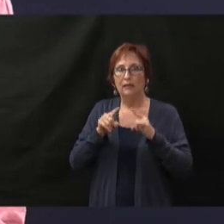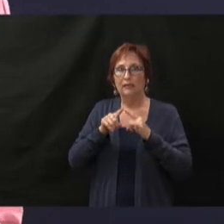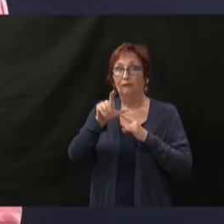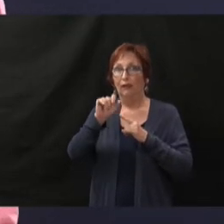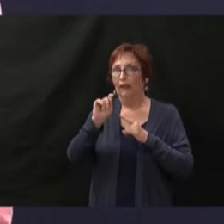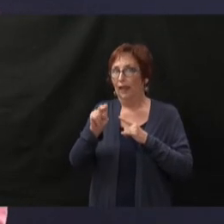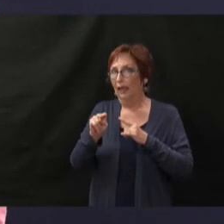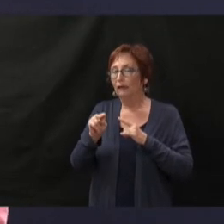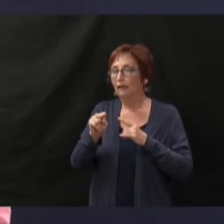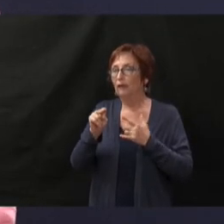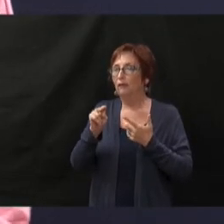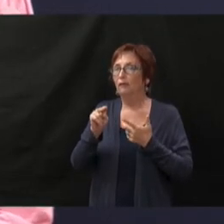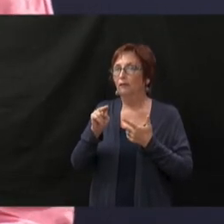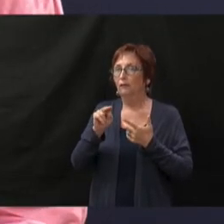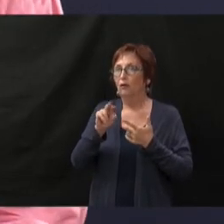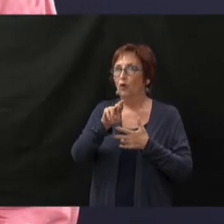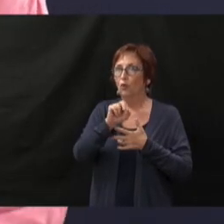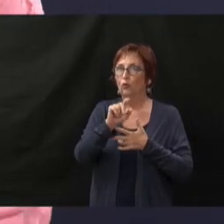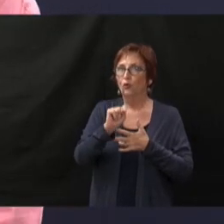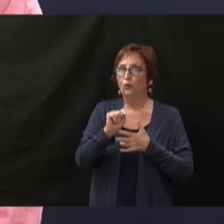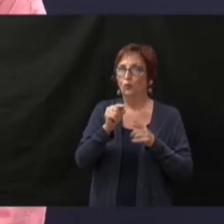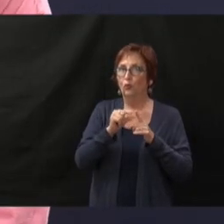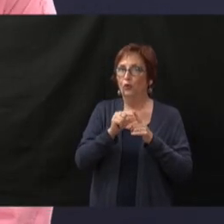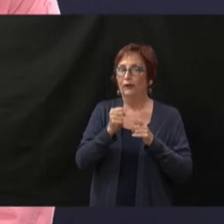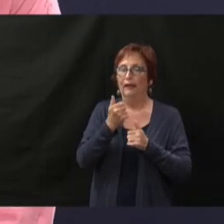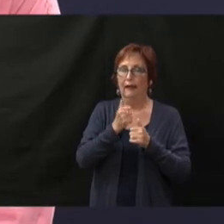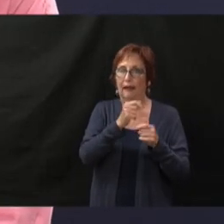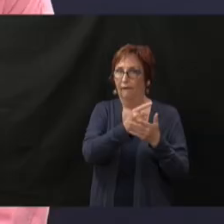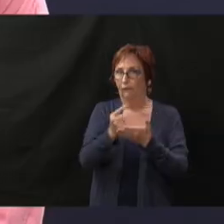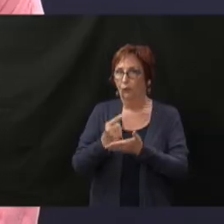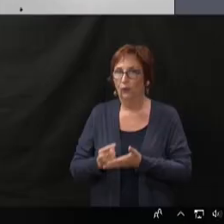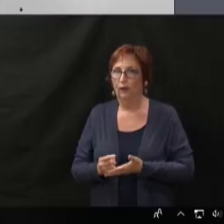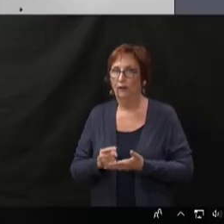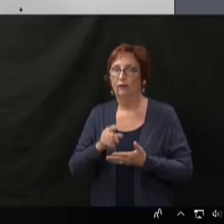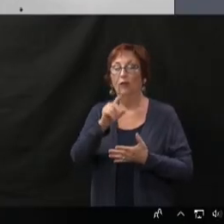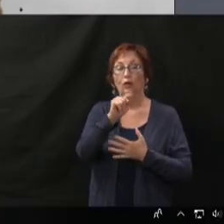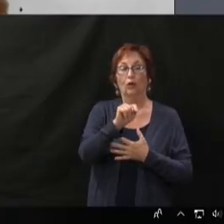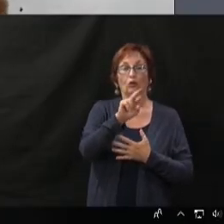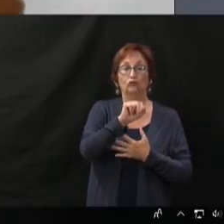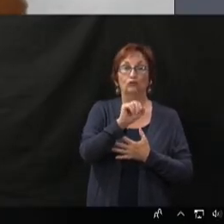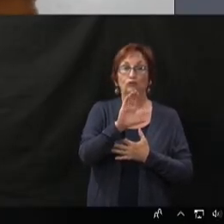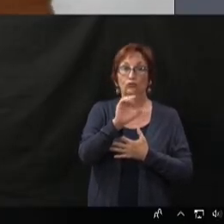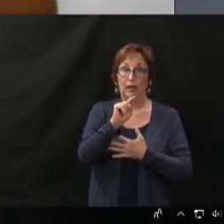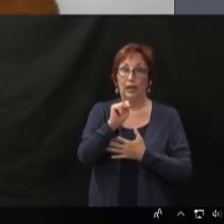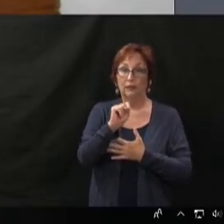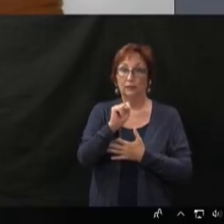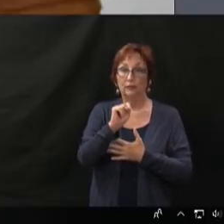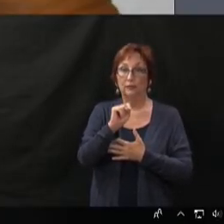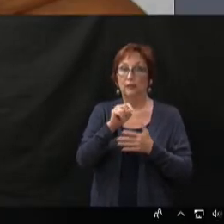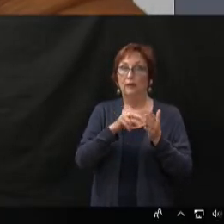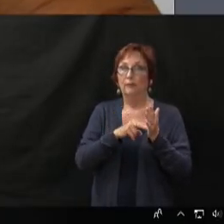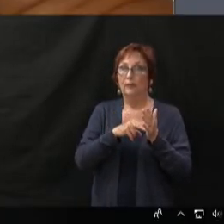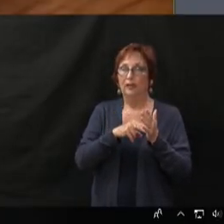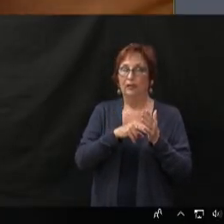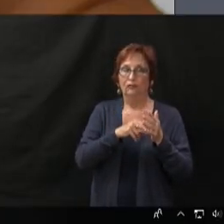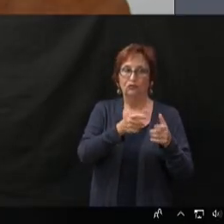Latin root every week. We did tract, which means to drag or